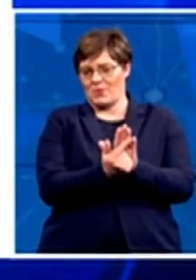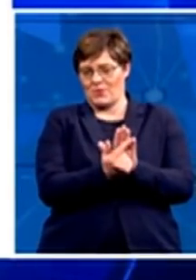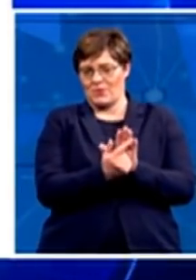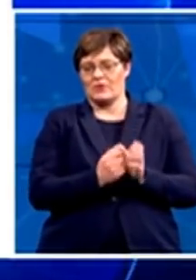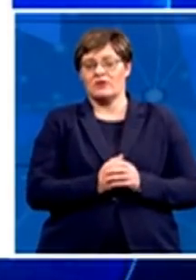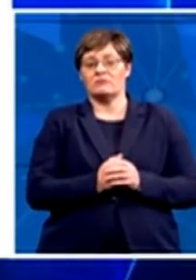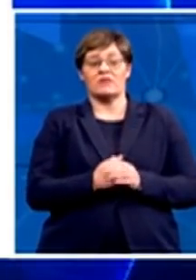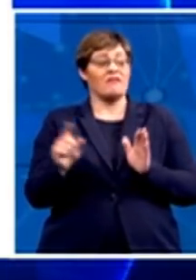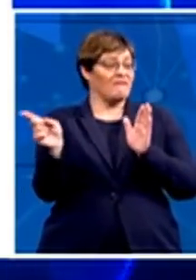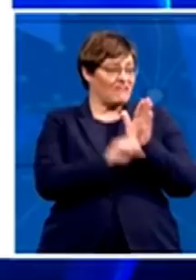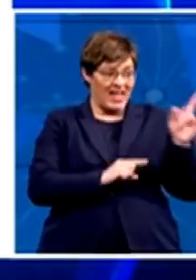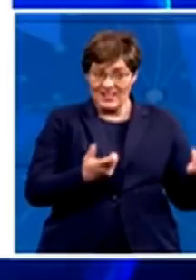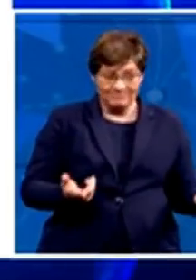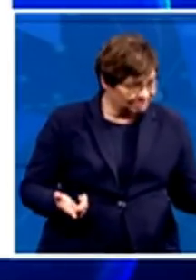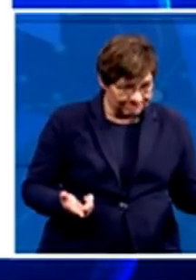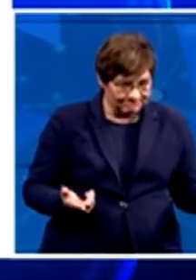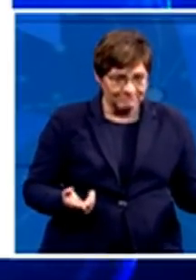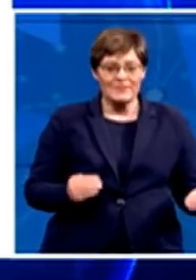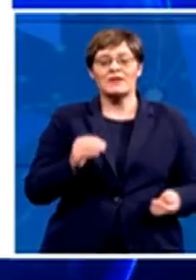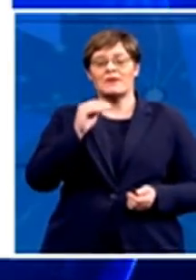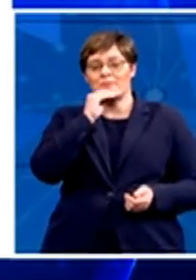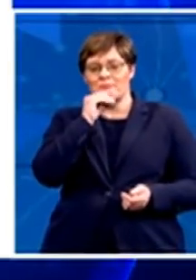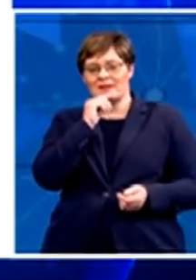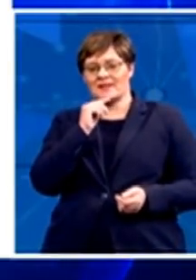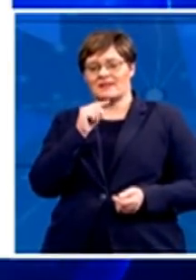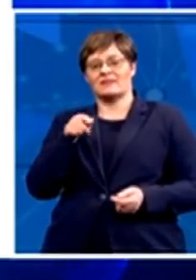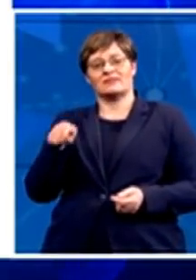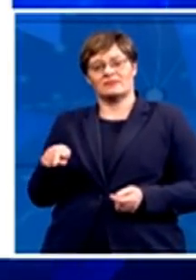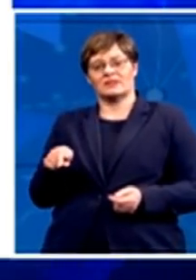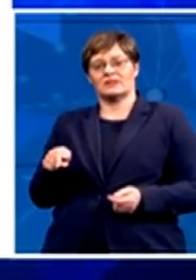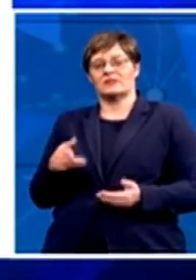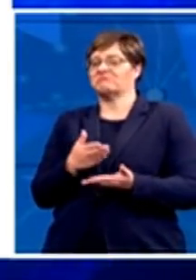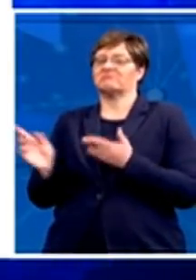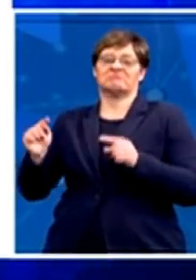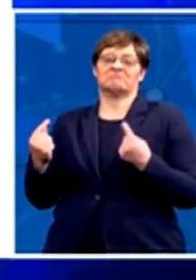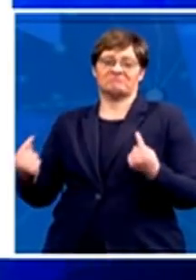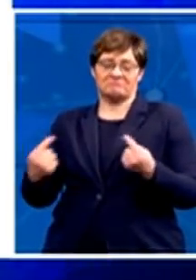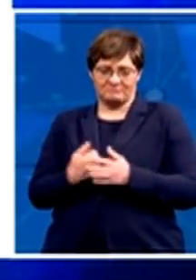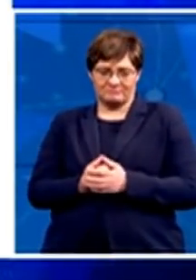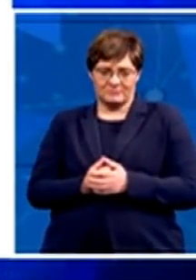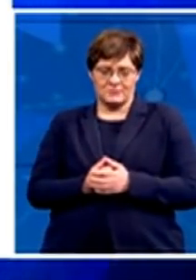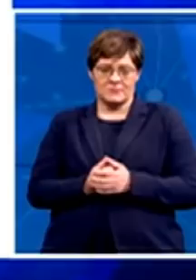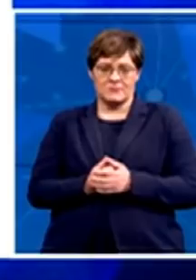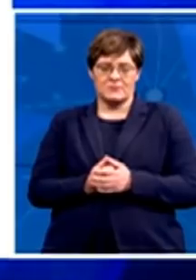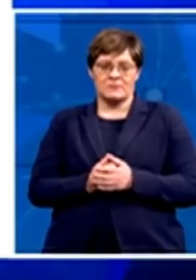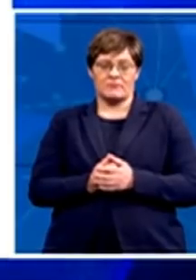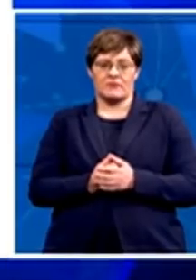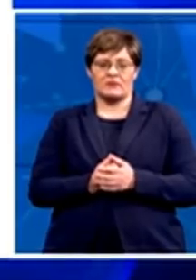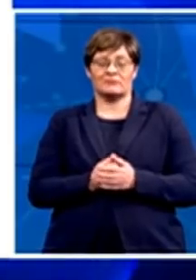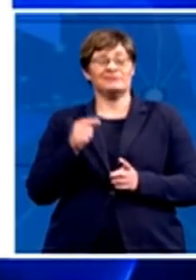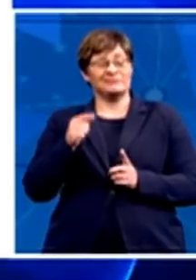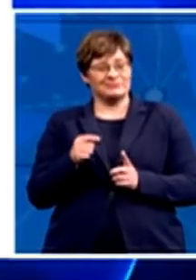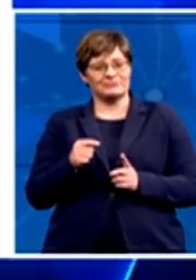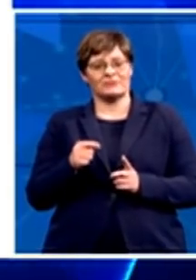can be no basis in law for removal. Thus, this will emphasize later when I deal with